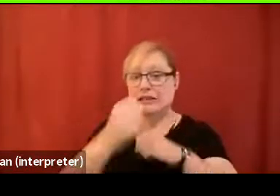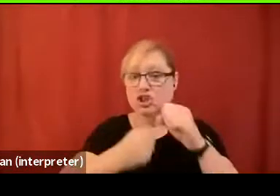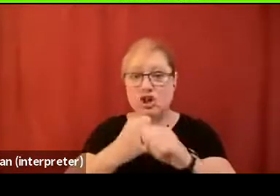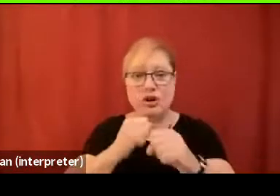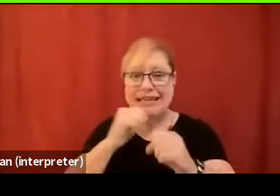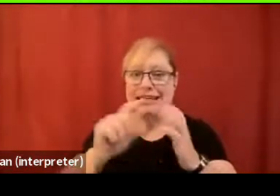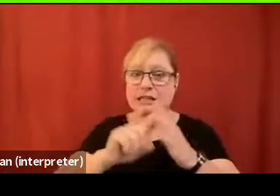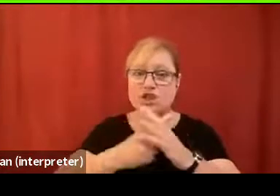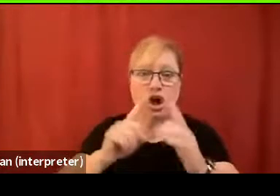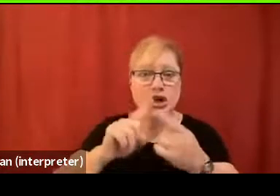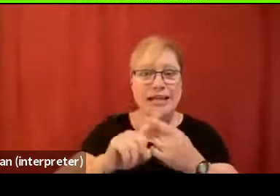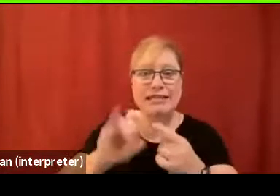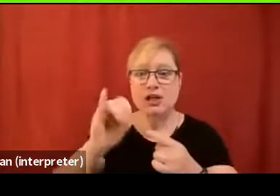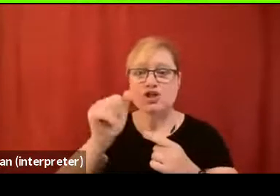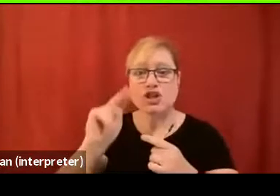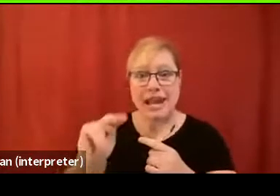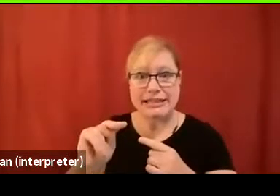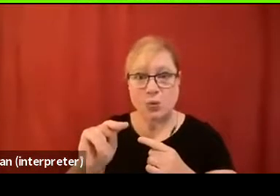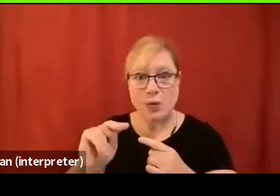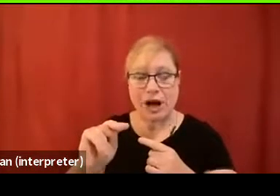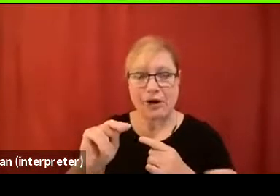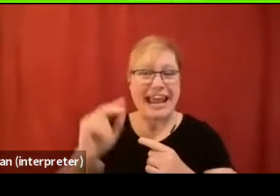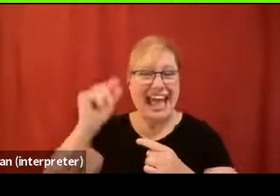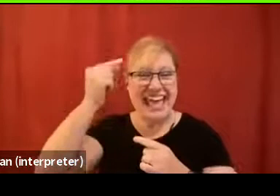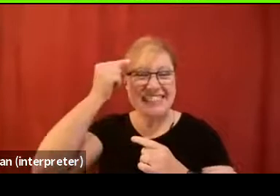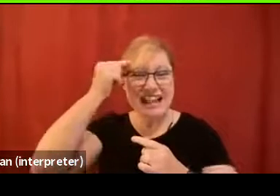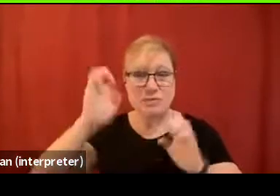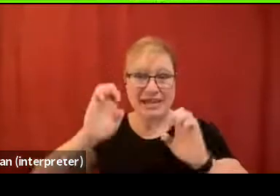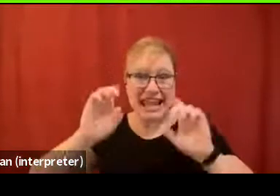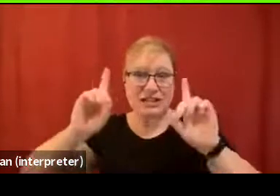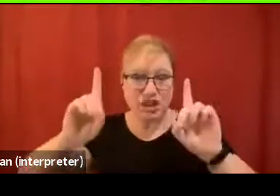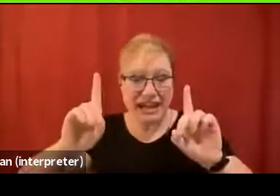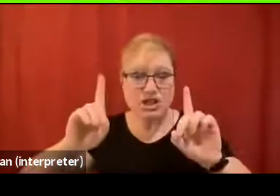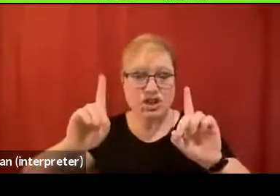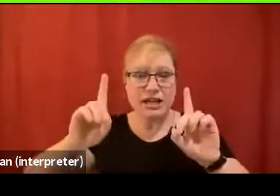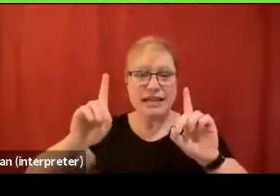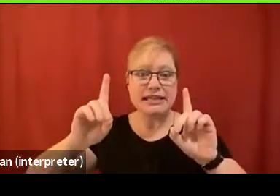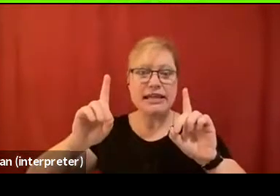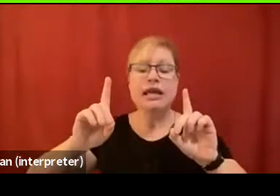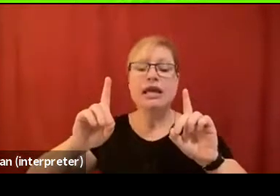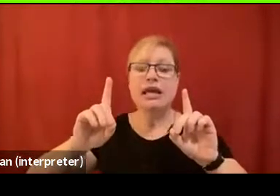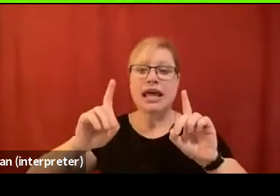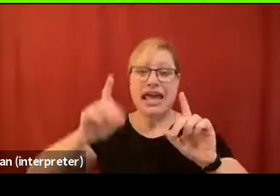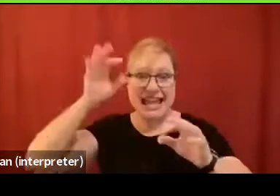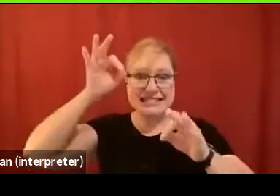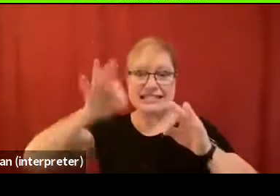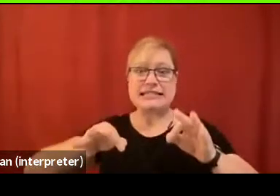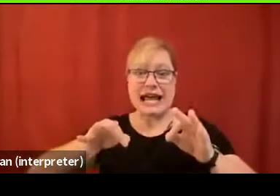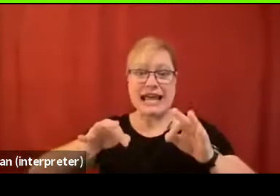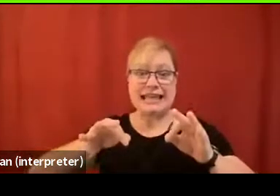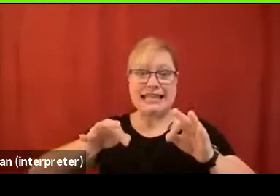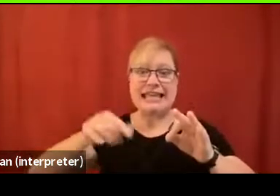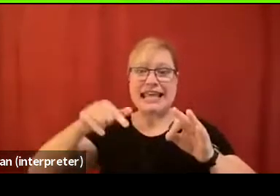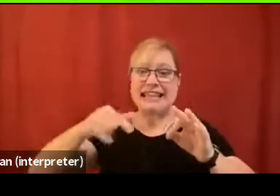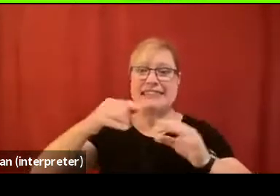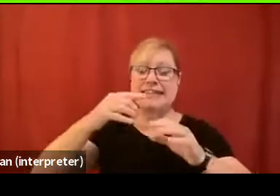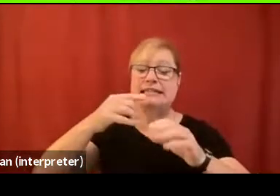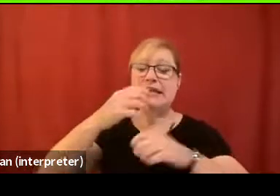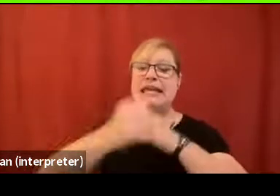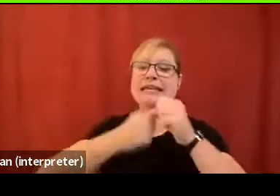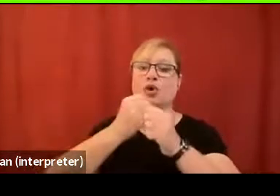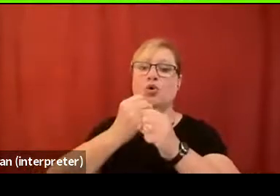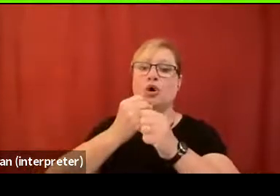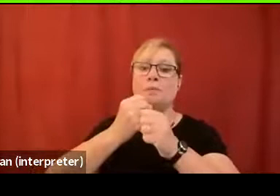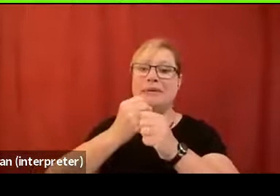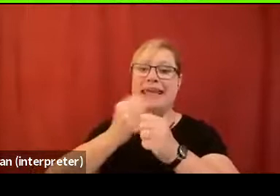The Ministry of Education has decided that that year will be sort of a truncated, you know, year that's compressed from January